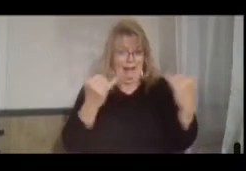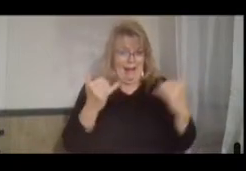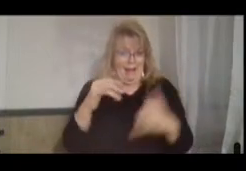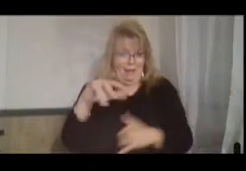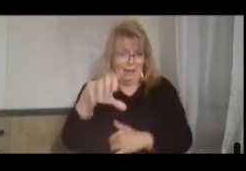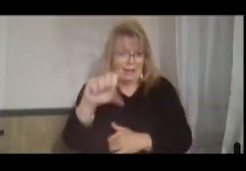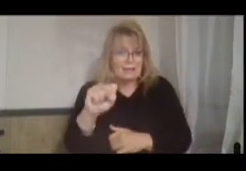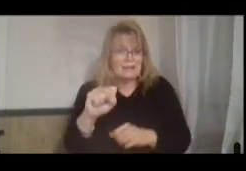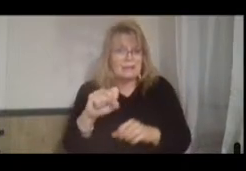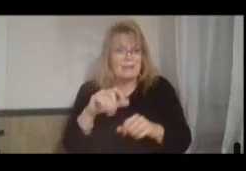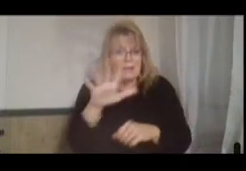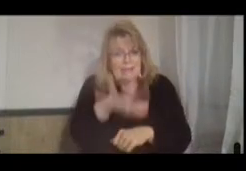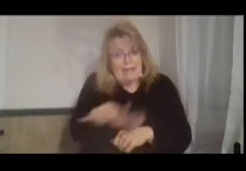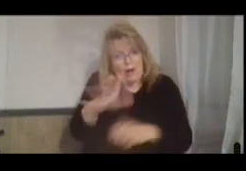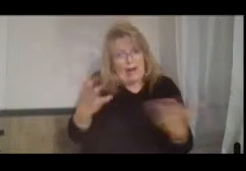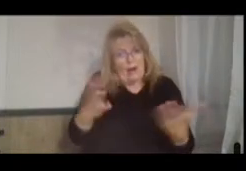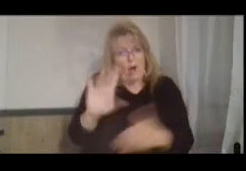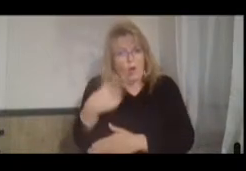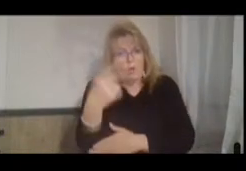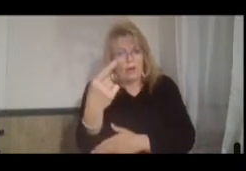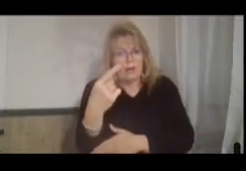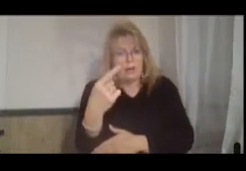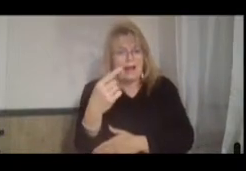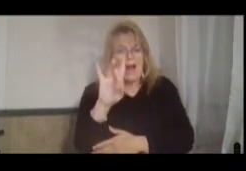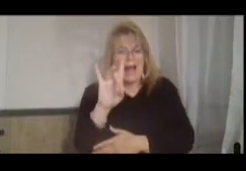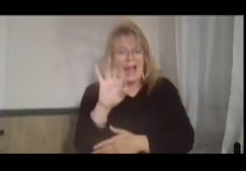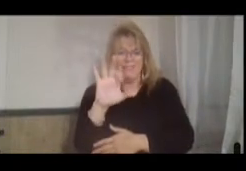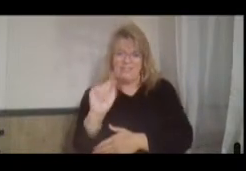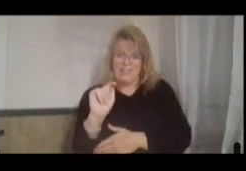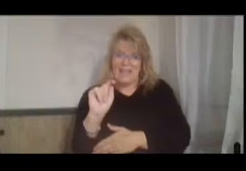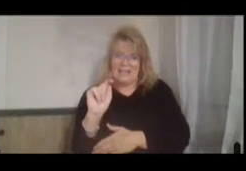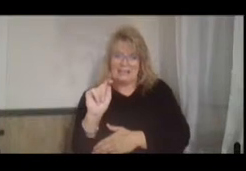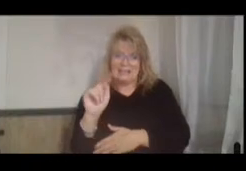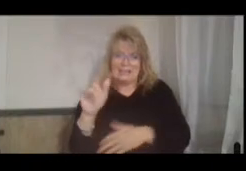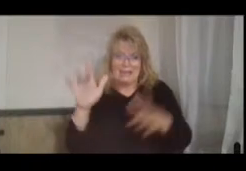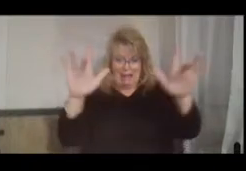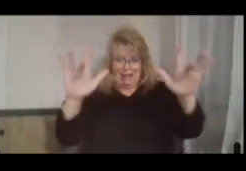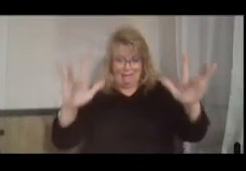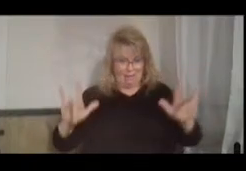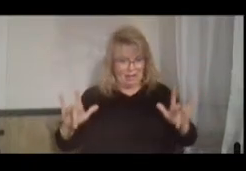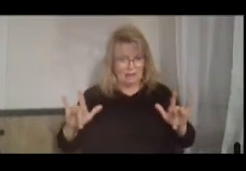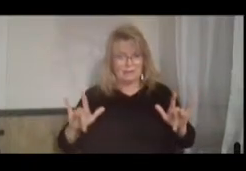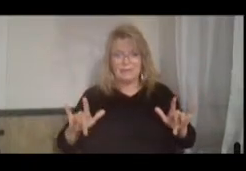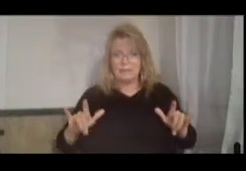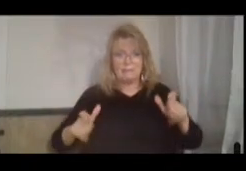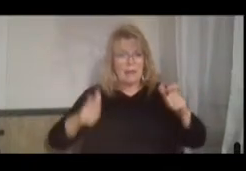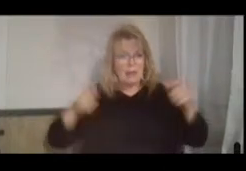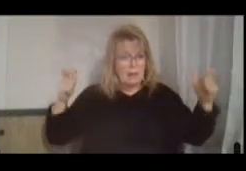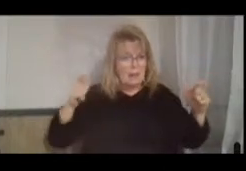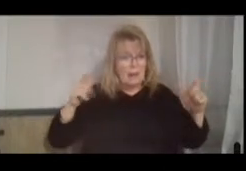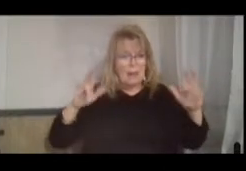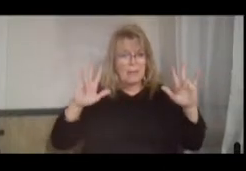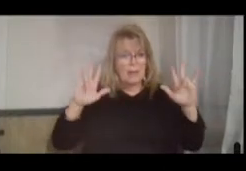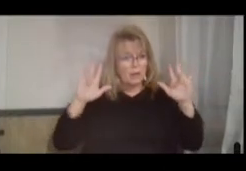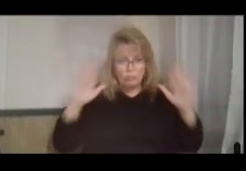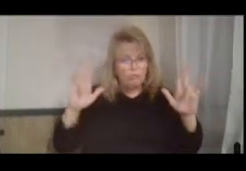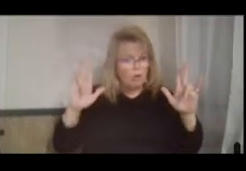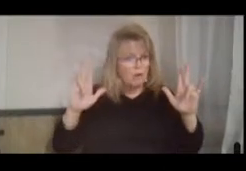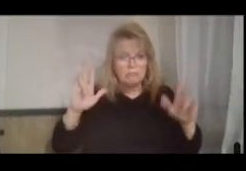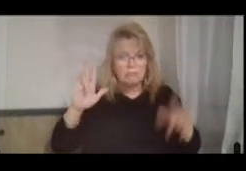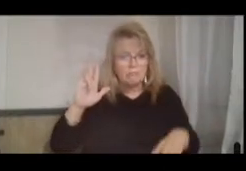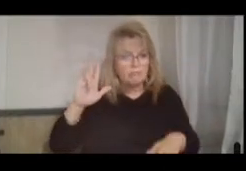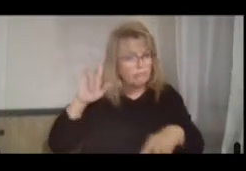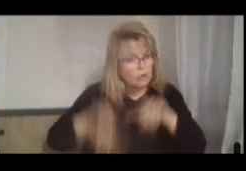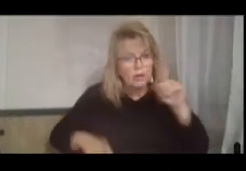area here, there would be only 8 feet of clearance. And no, a semi-truck could not move through that, nor could a semi-truck move through the